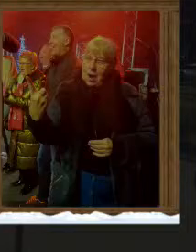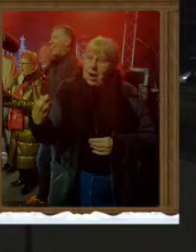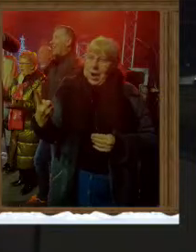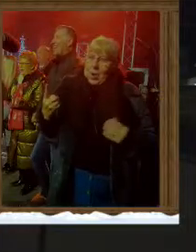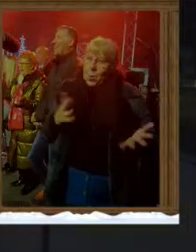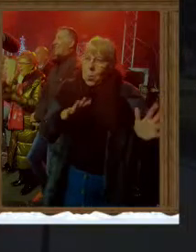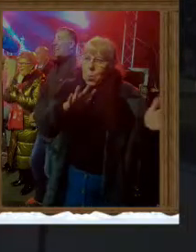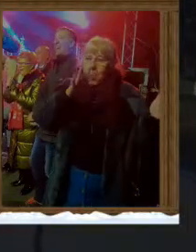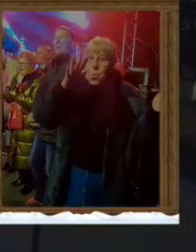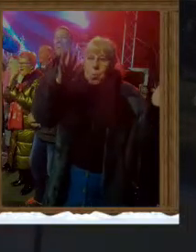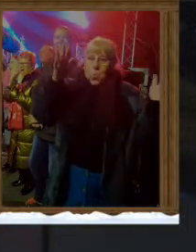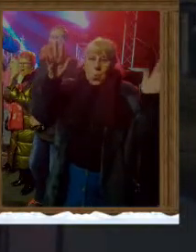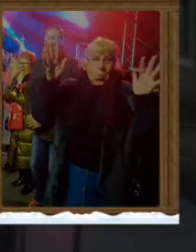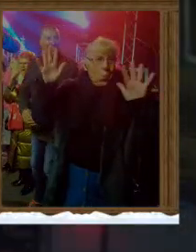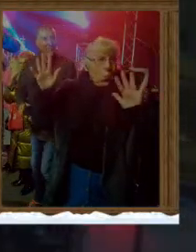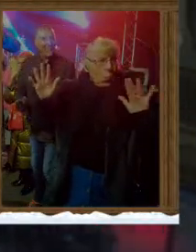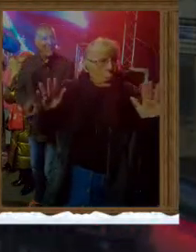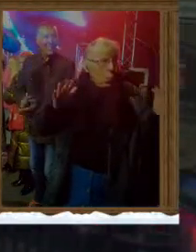10, 9, 8, 7, 6, 5, 4, 3, 2, 1.